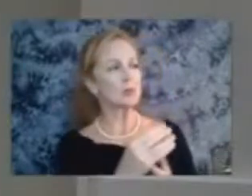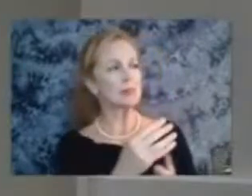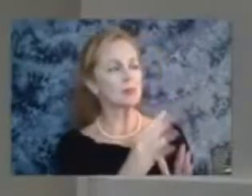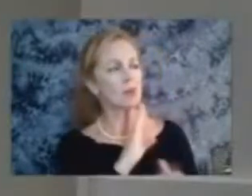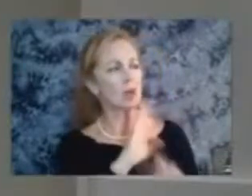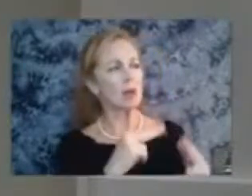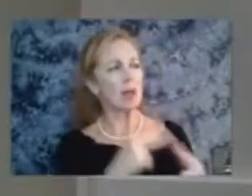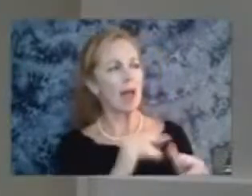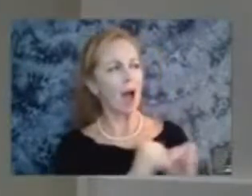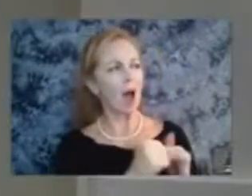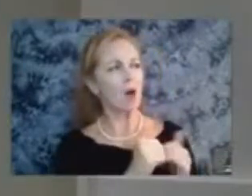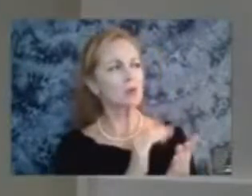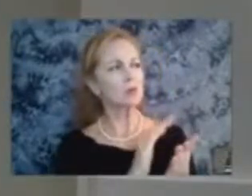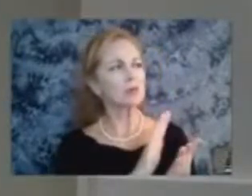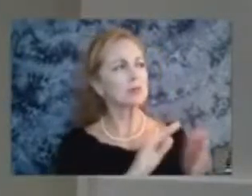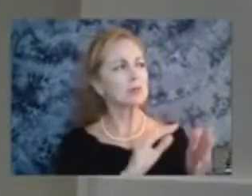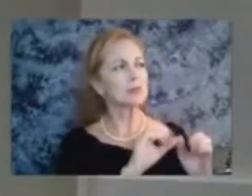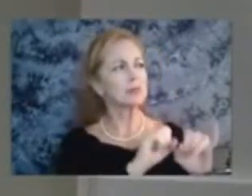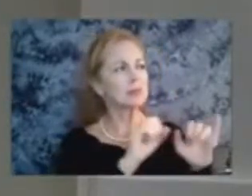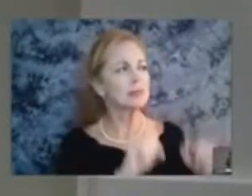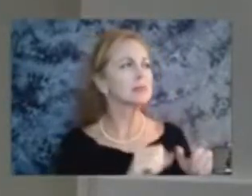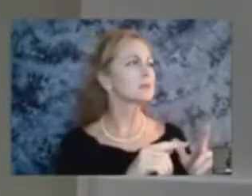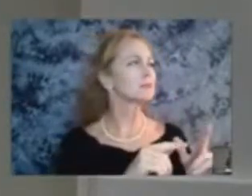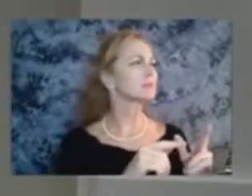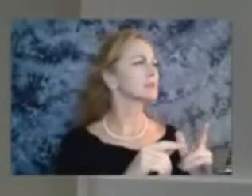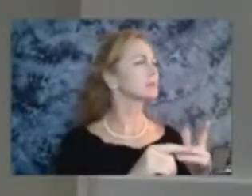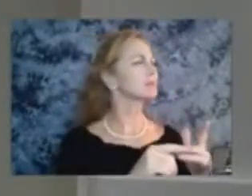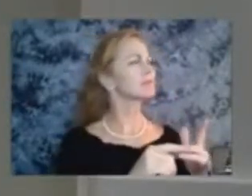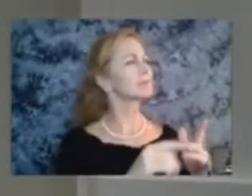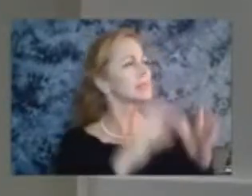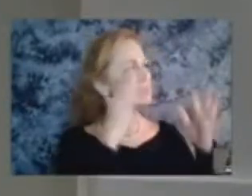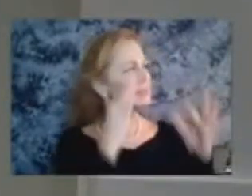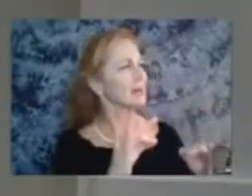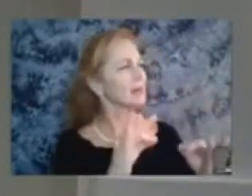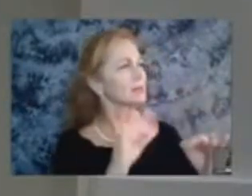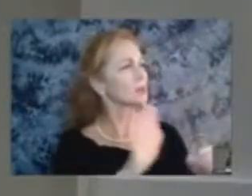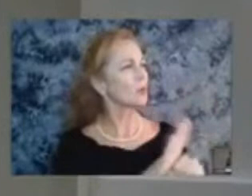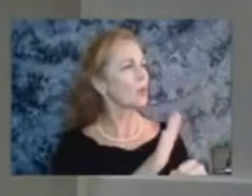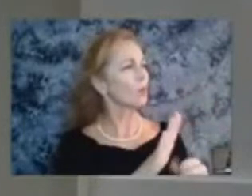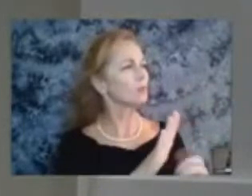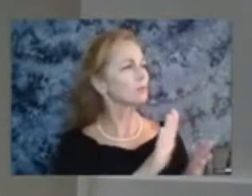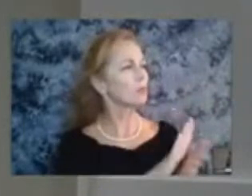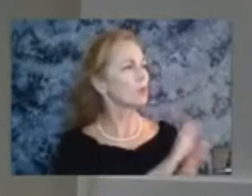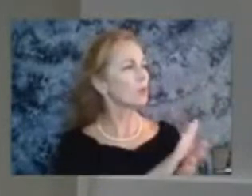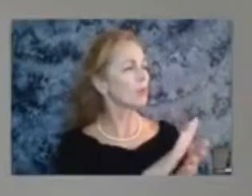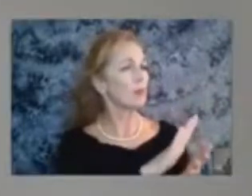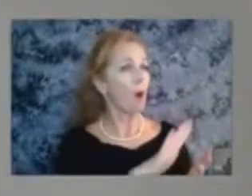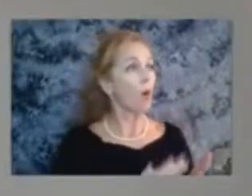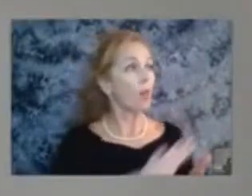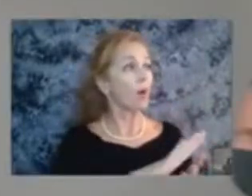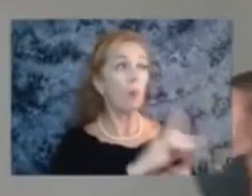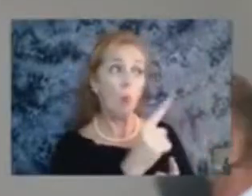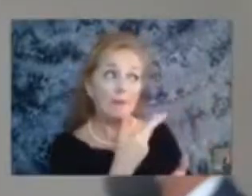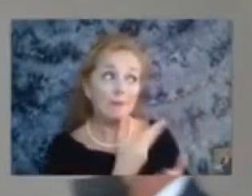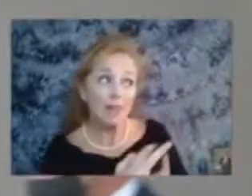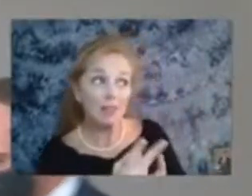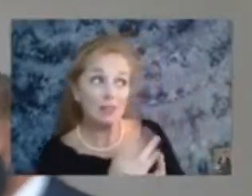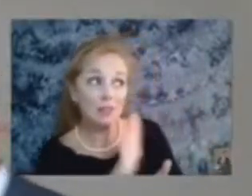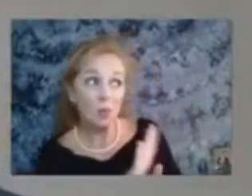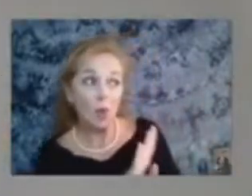one school fails an audit, then does the rest of the schools close as well? So first of all, and thank you,